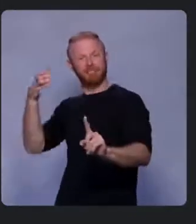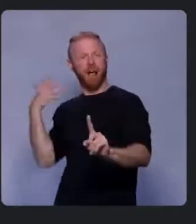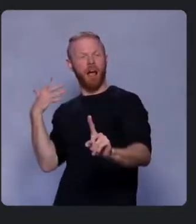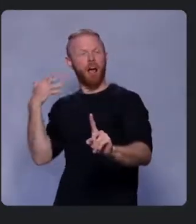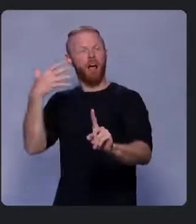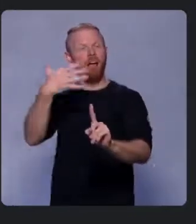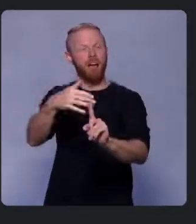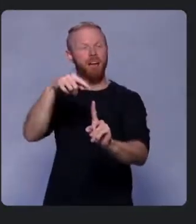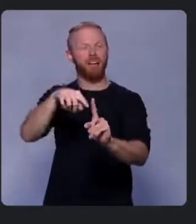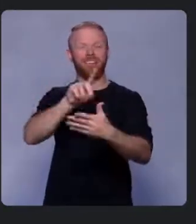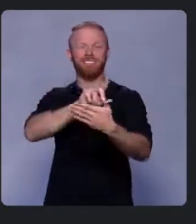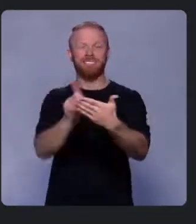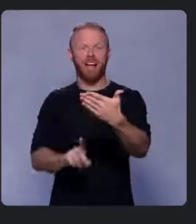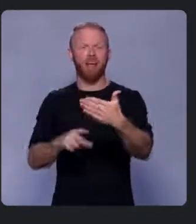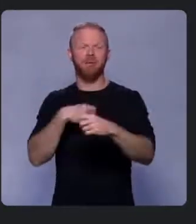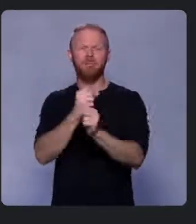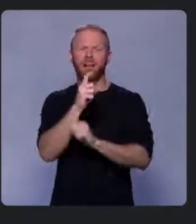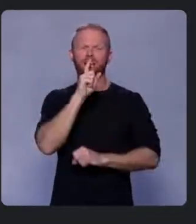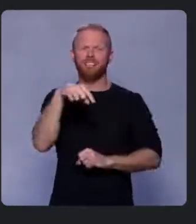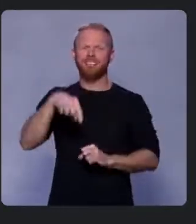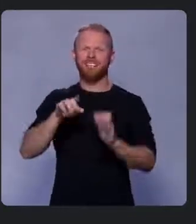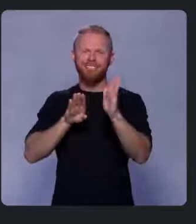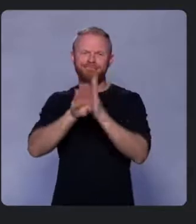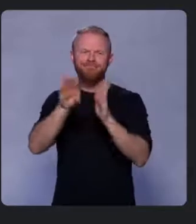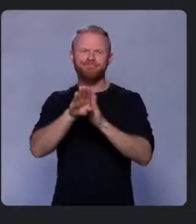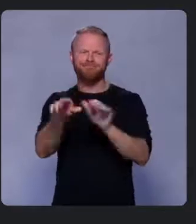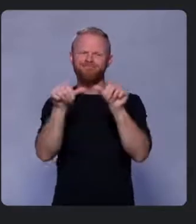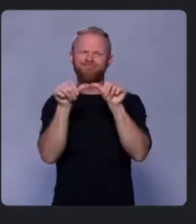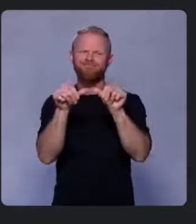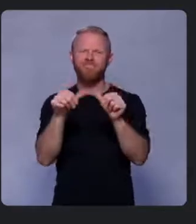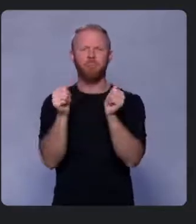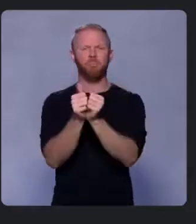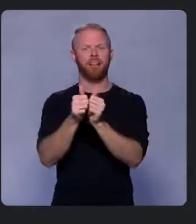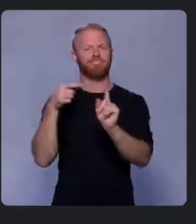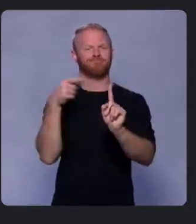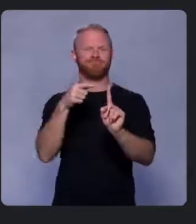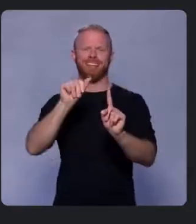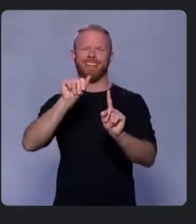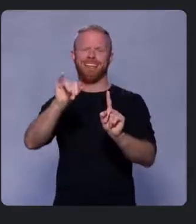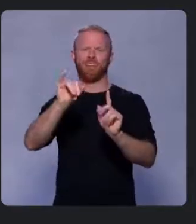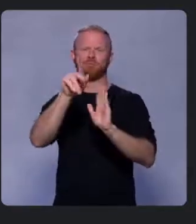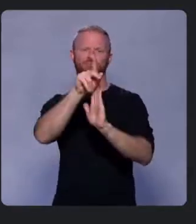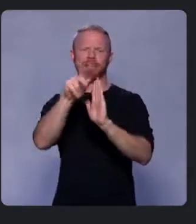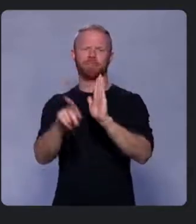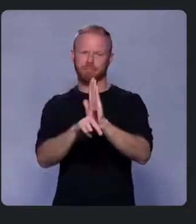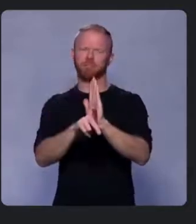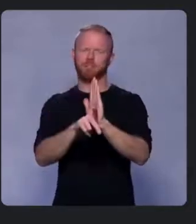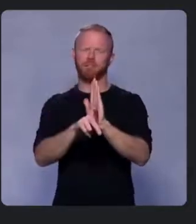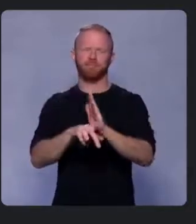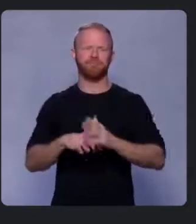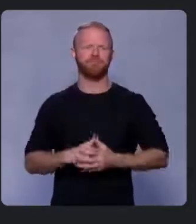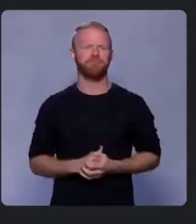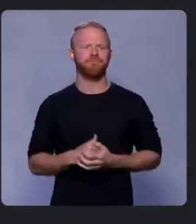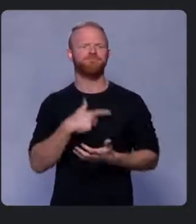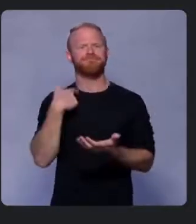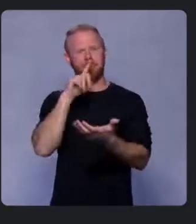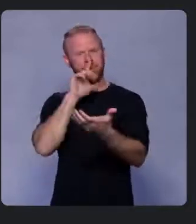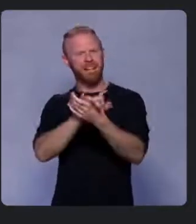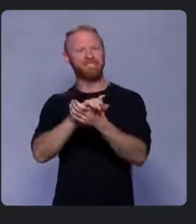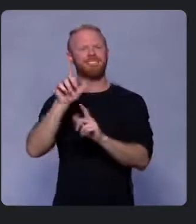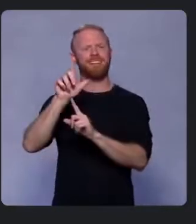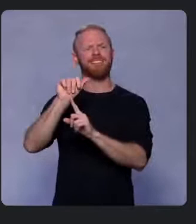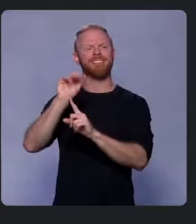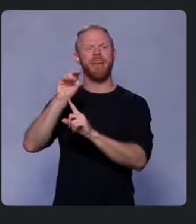design, we are making sure it's developed consistent with our AI principles. We believe Lambda's